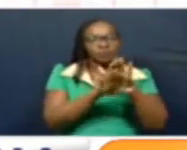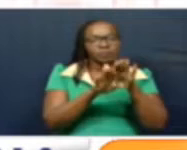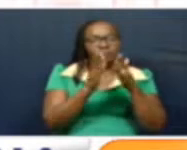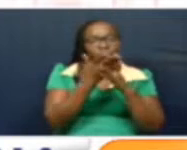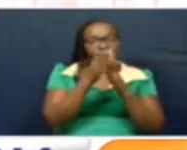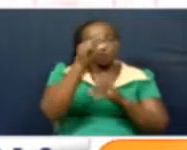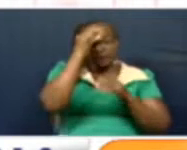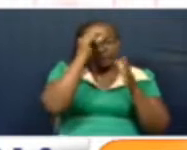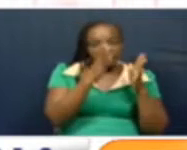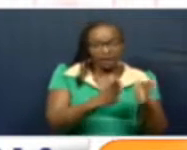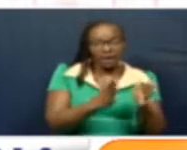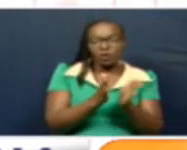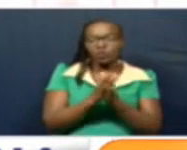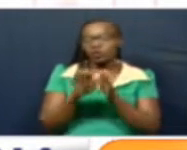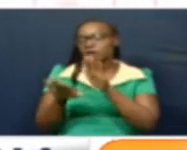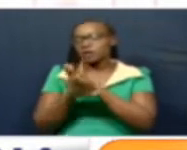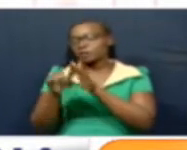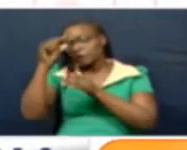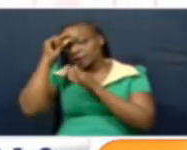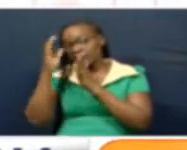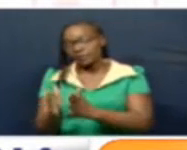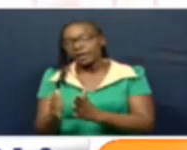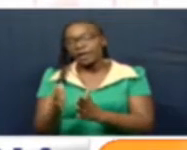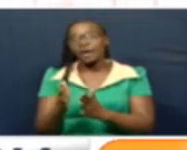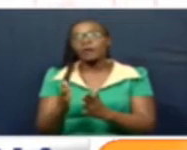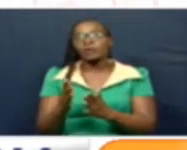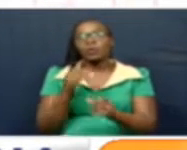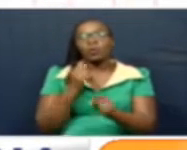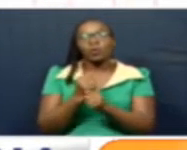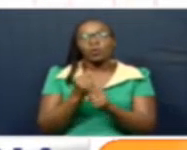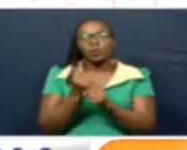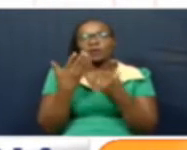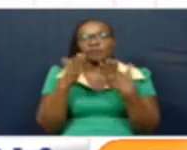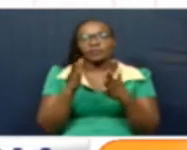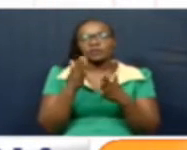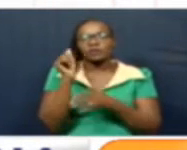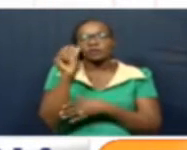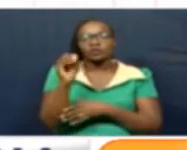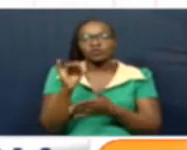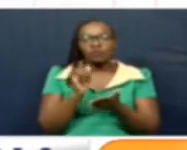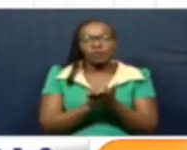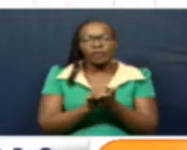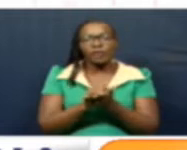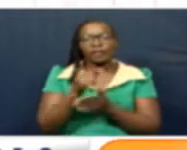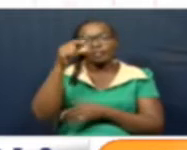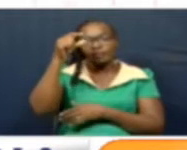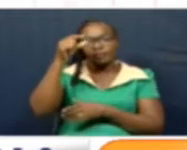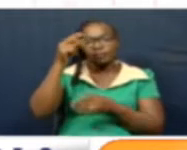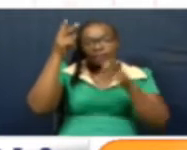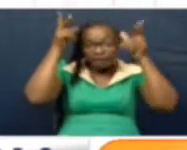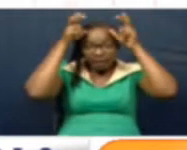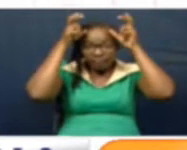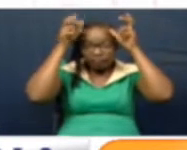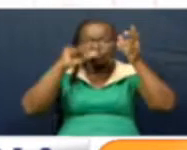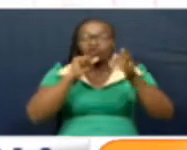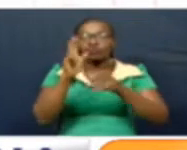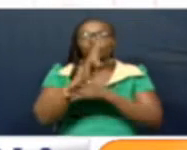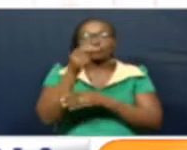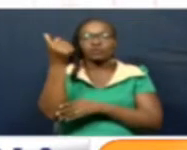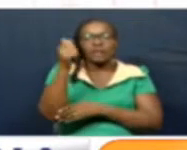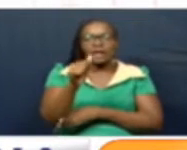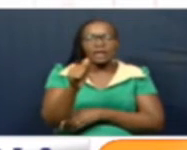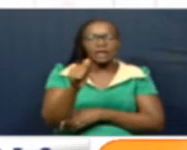their deputies is worked out so that the devil doesn't have a space to use any idle